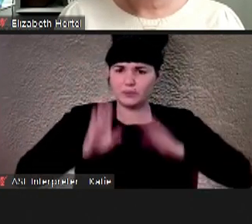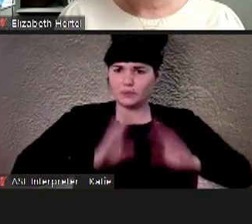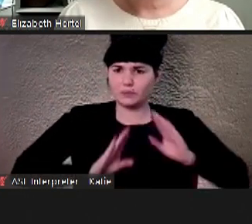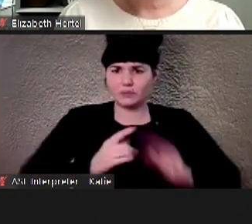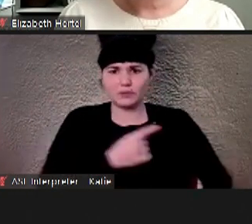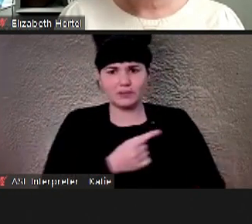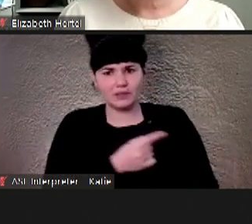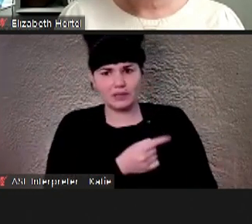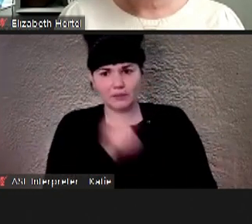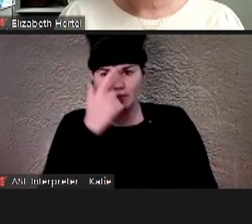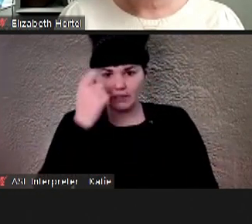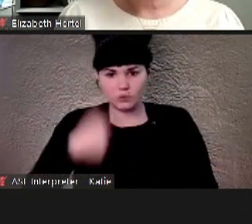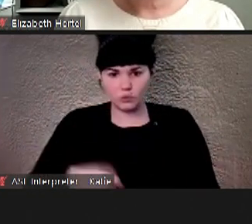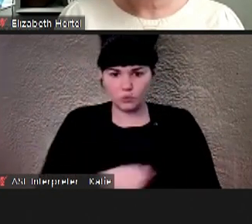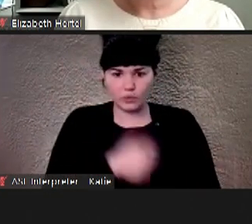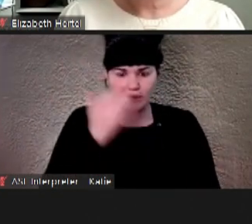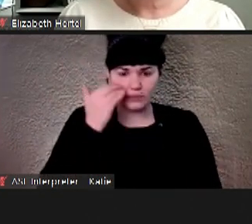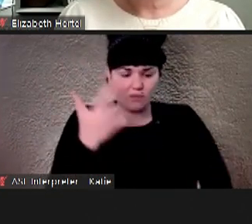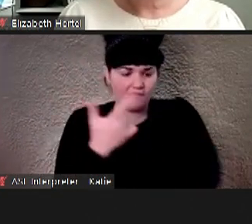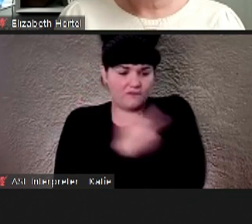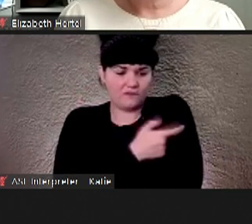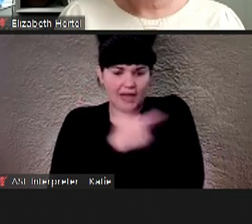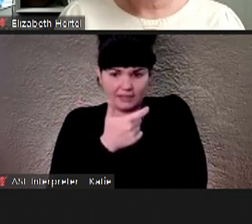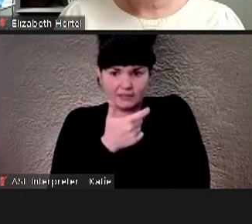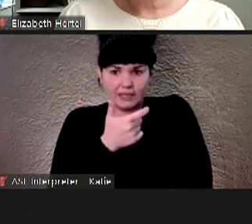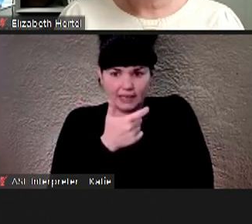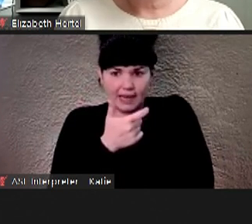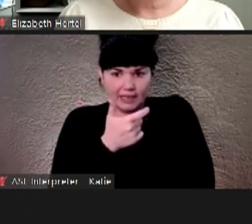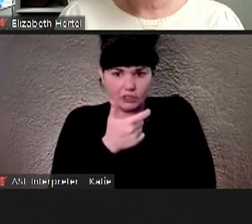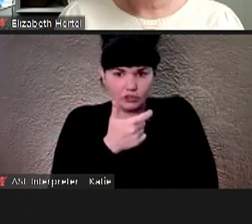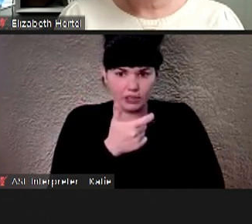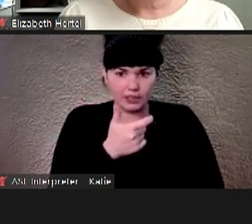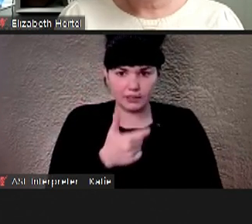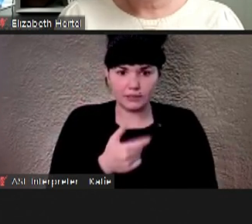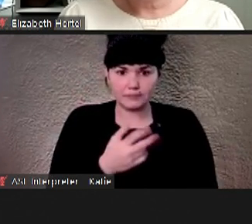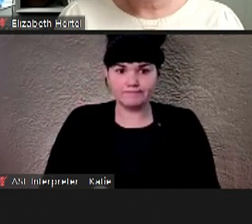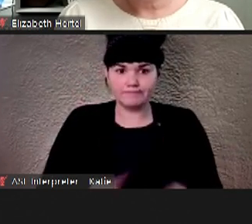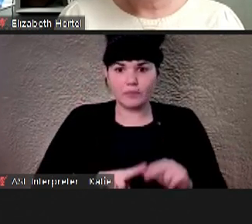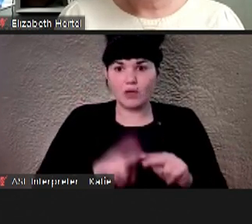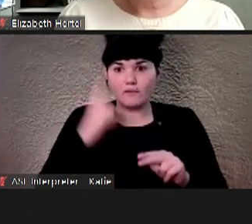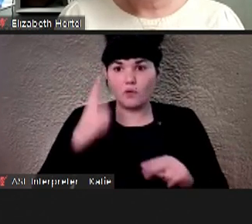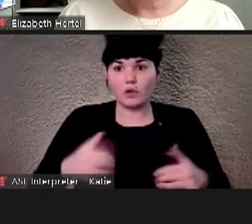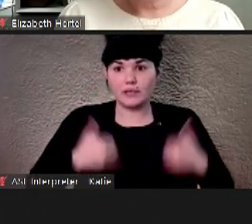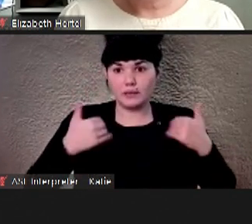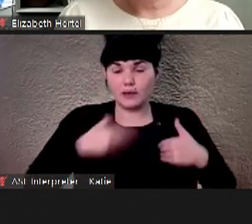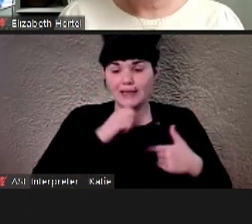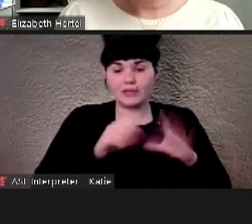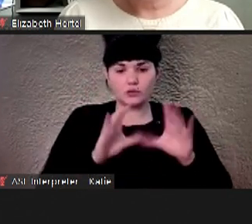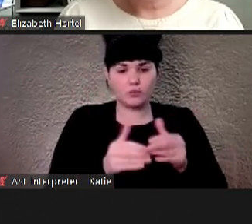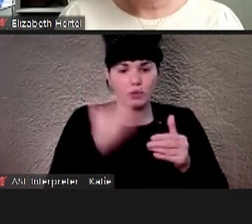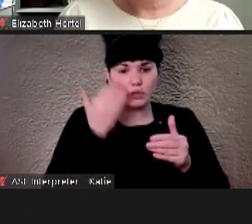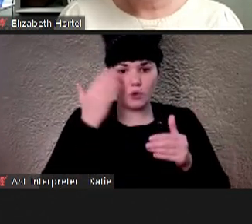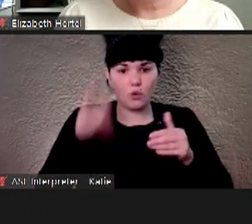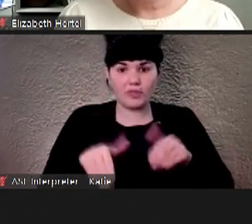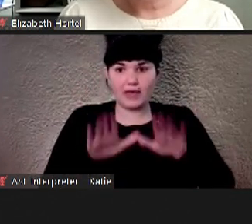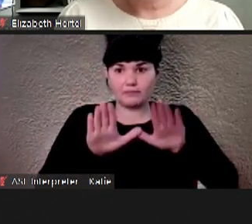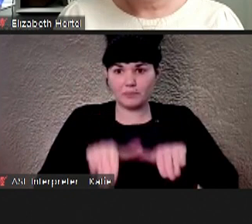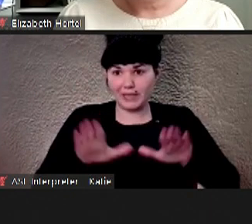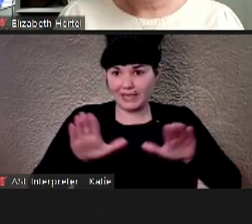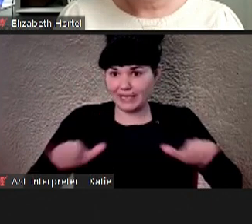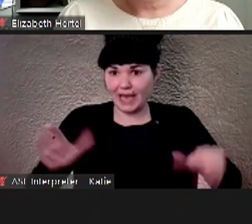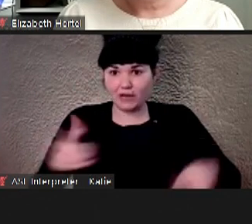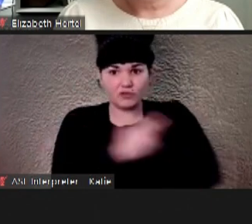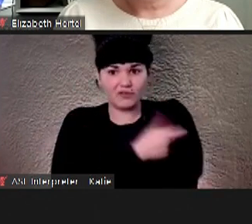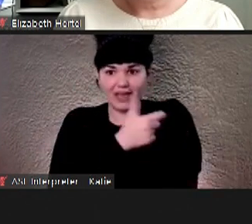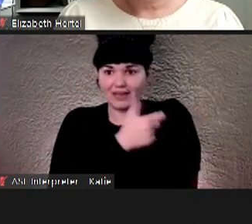given what we know about vaccination uptake in younger age groups. We know that pediatric vaccine uptake is not where we need it